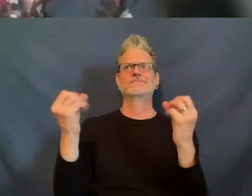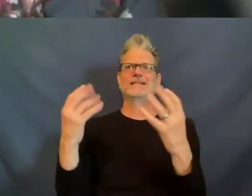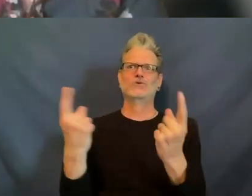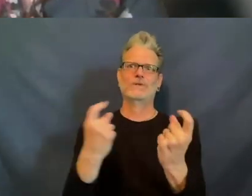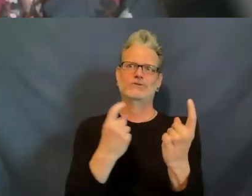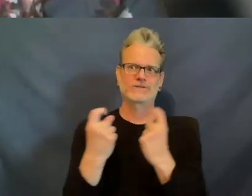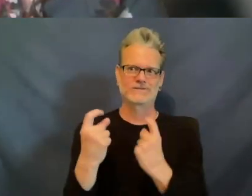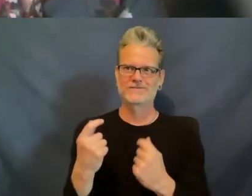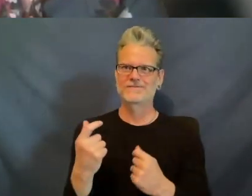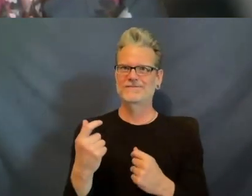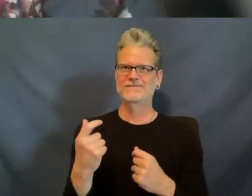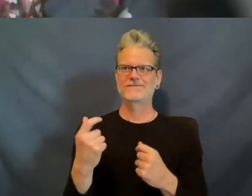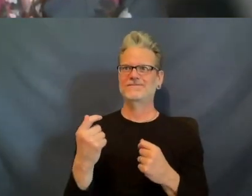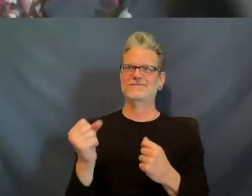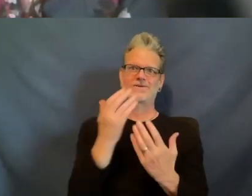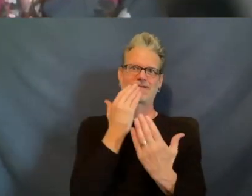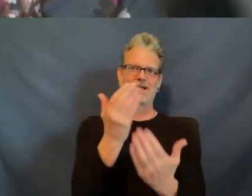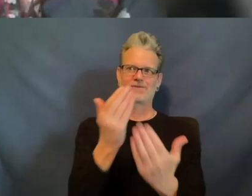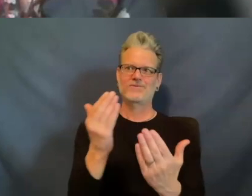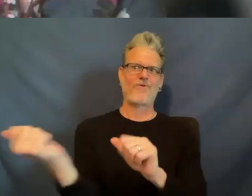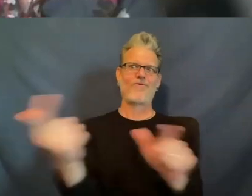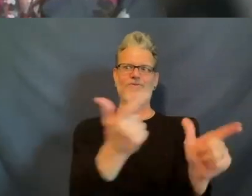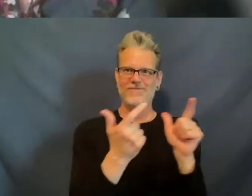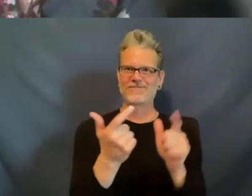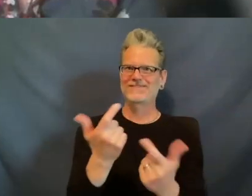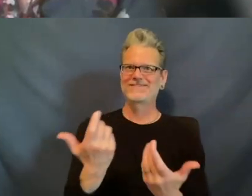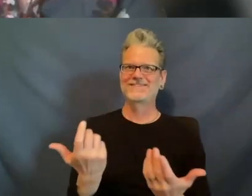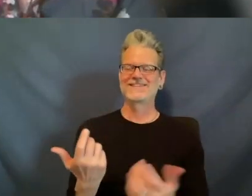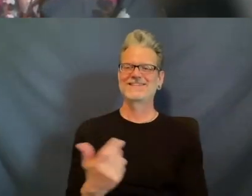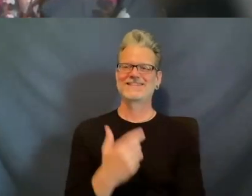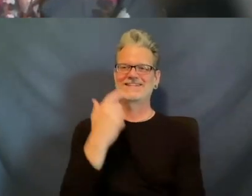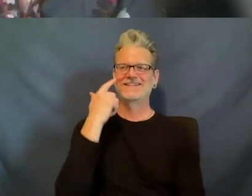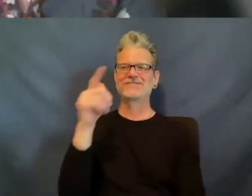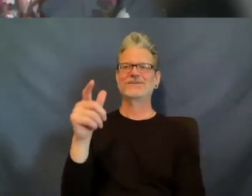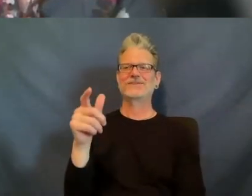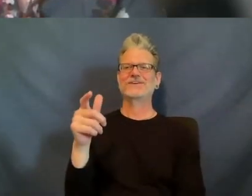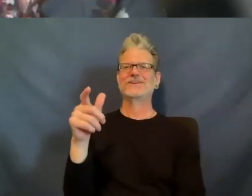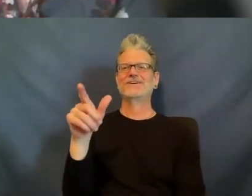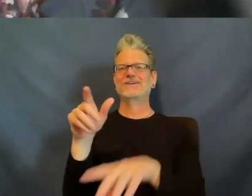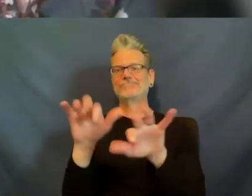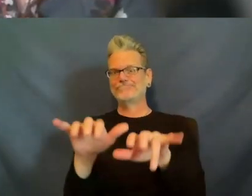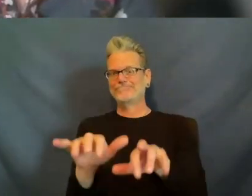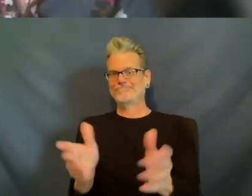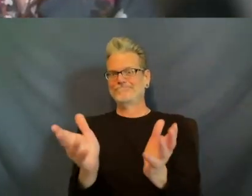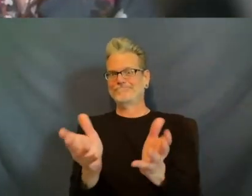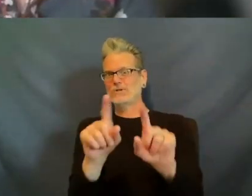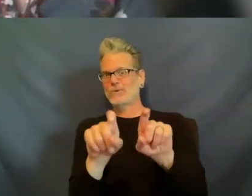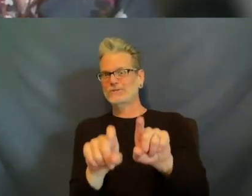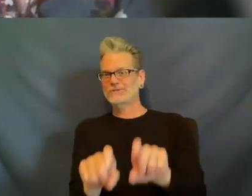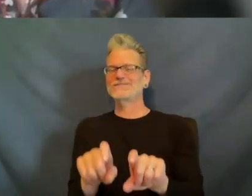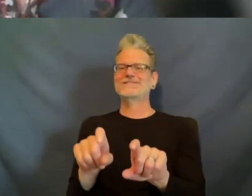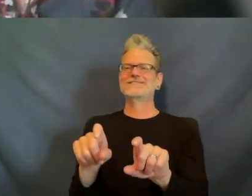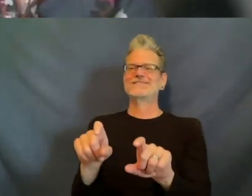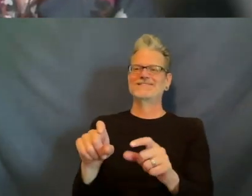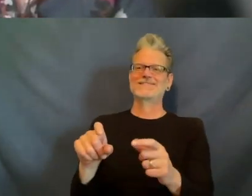So thank you all for putting those in, and we welcome more as we start working our way